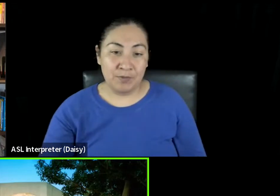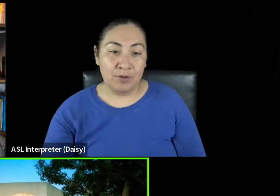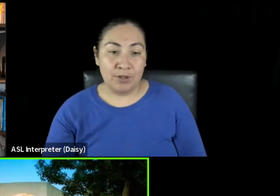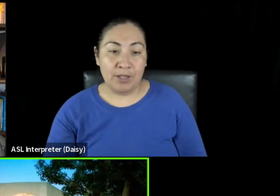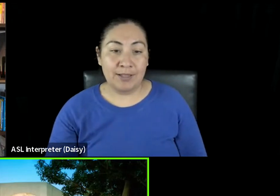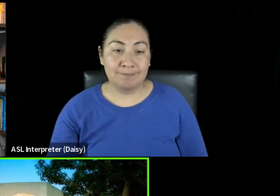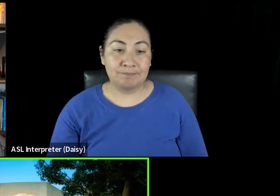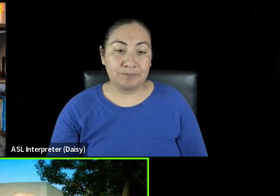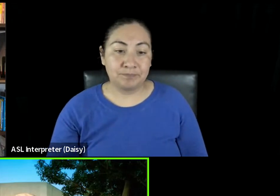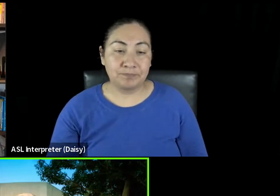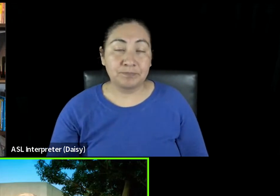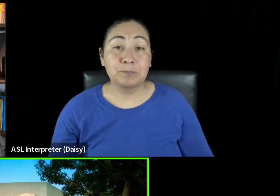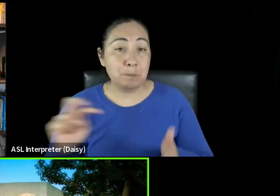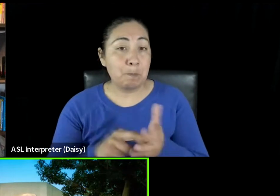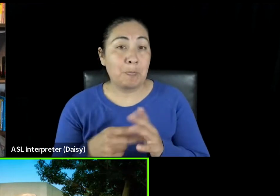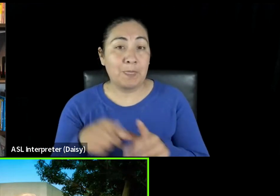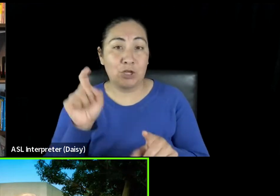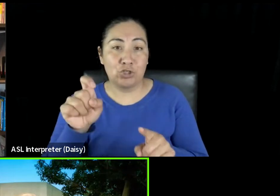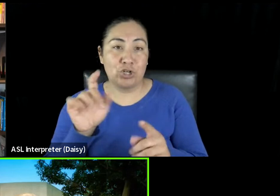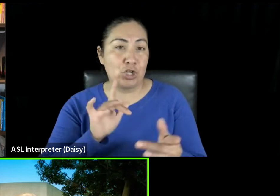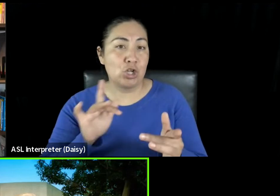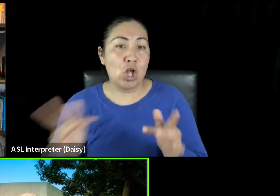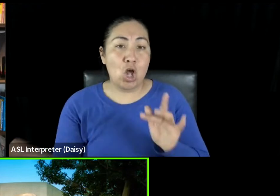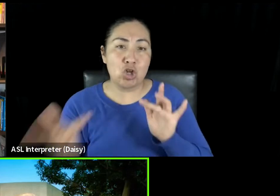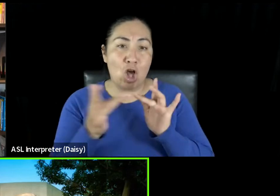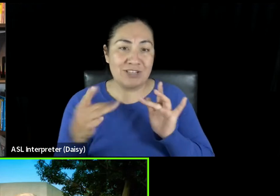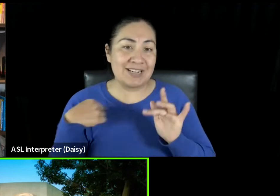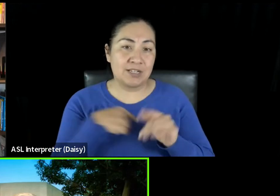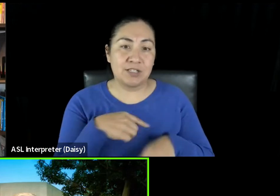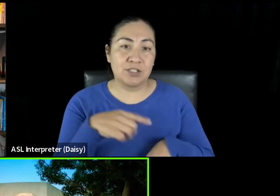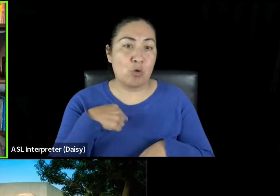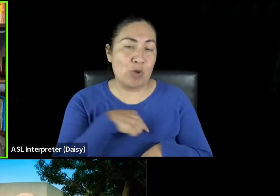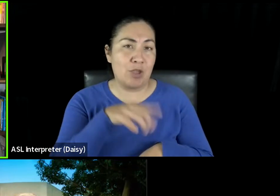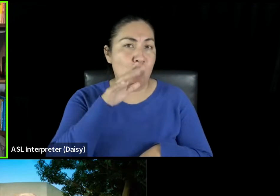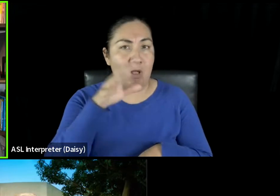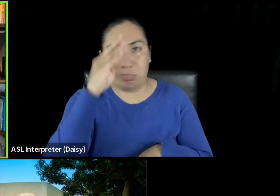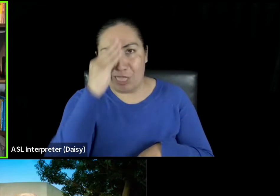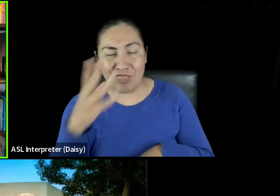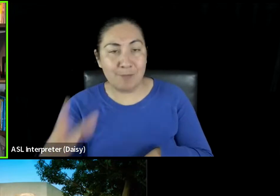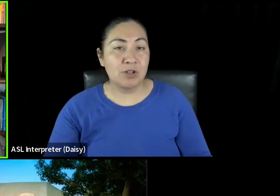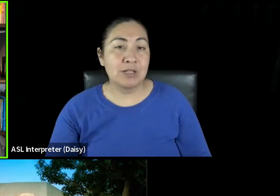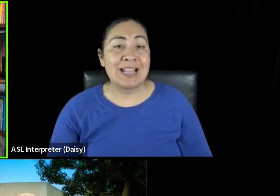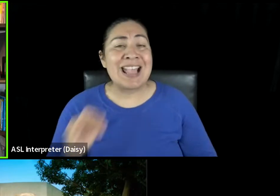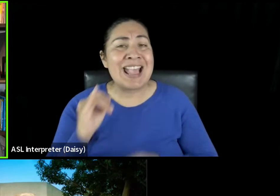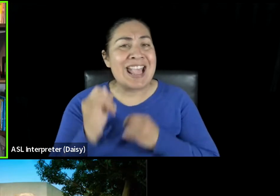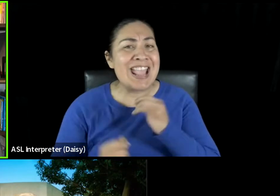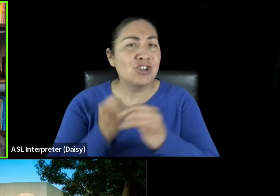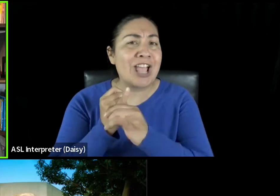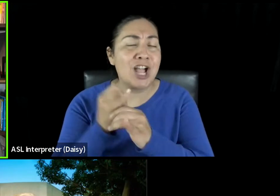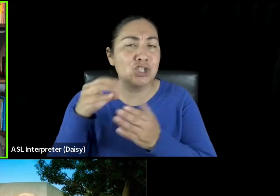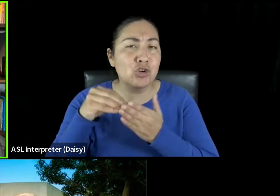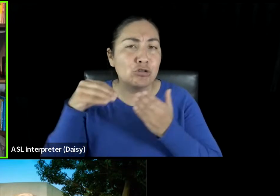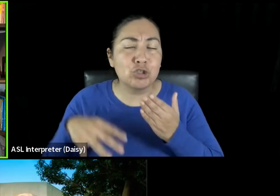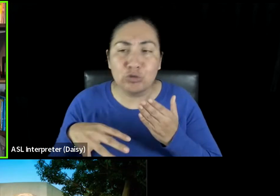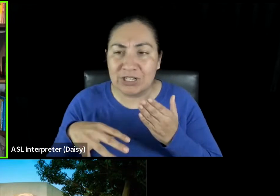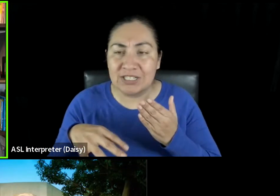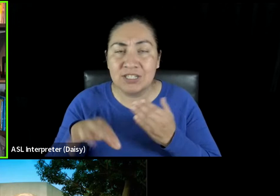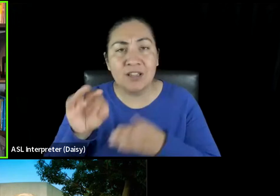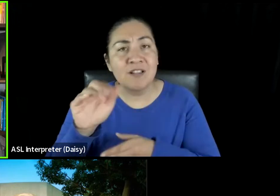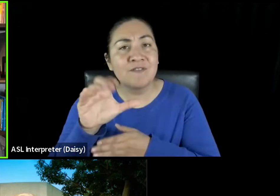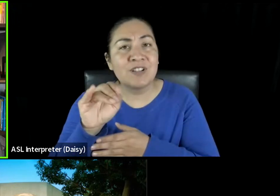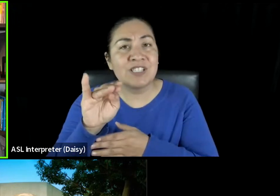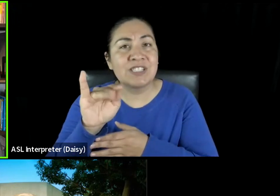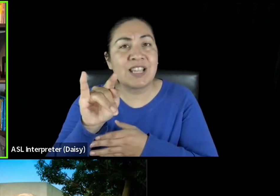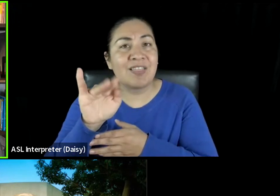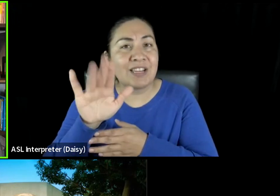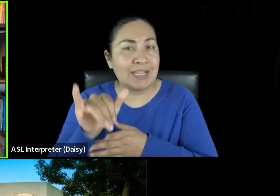should contact us and we'll get back to them on that. Yes, the international student facility here has